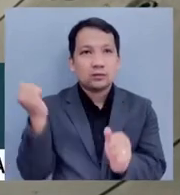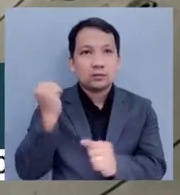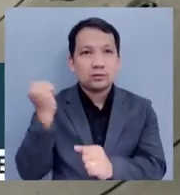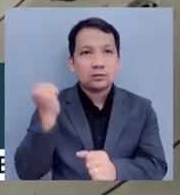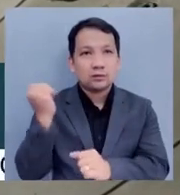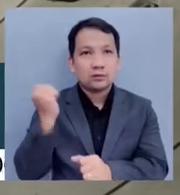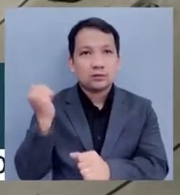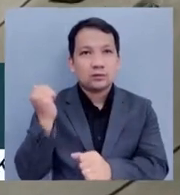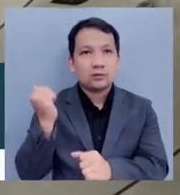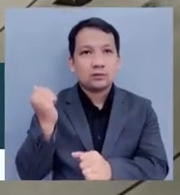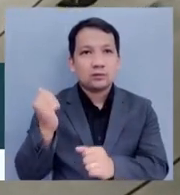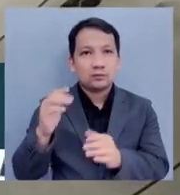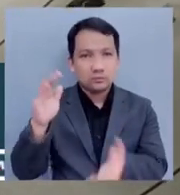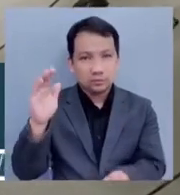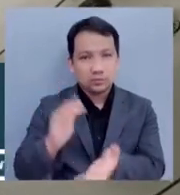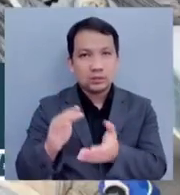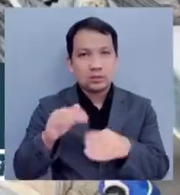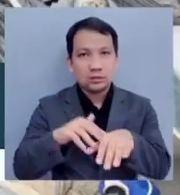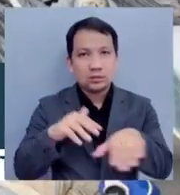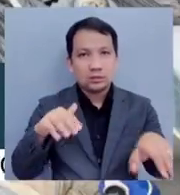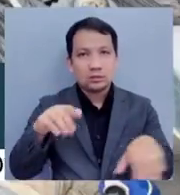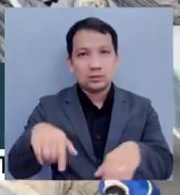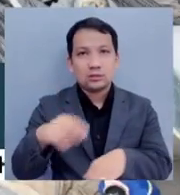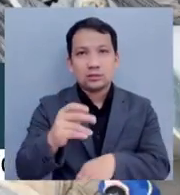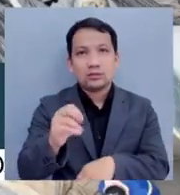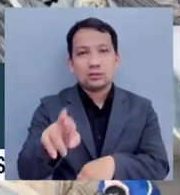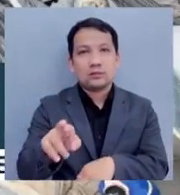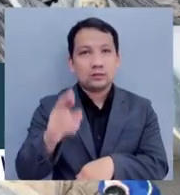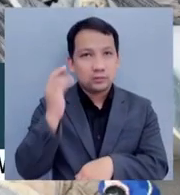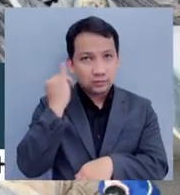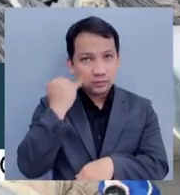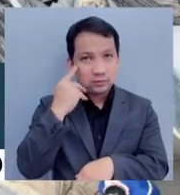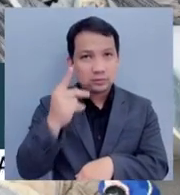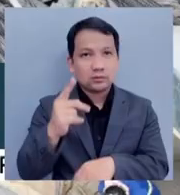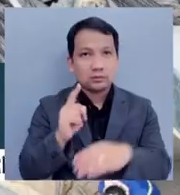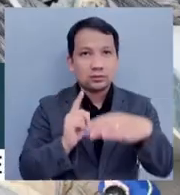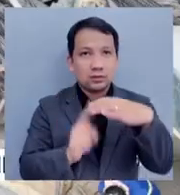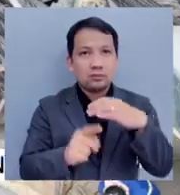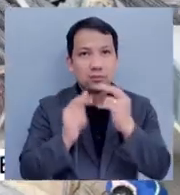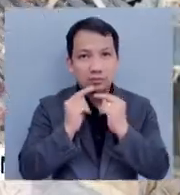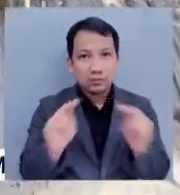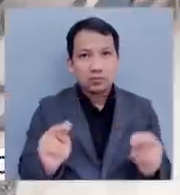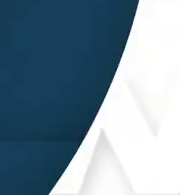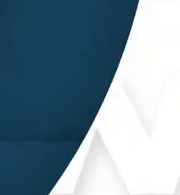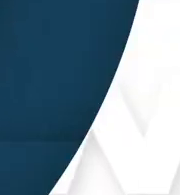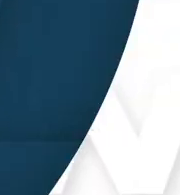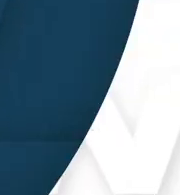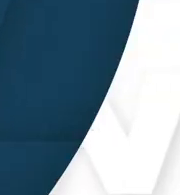traffic congestion in Metro Manila. Jackie Manabat, ABS-CBN News.